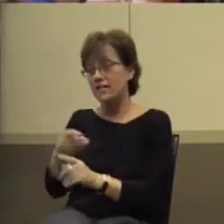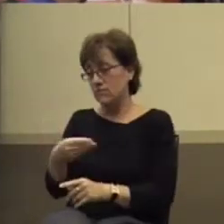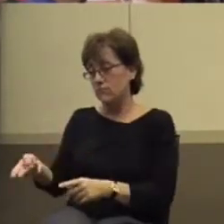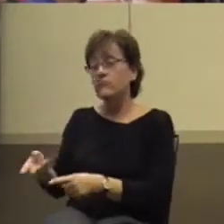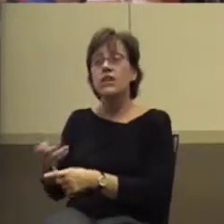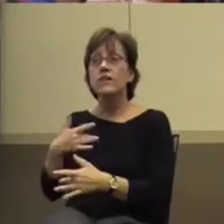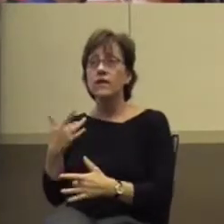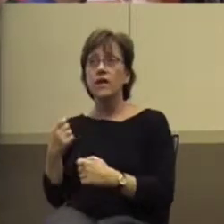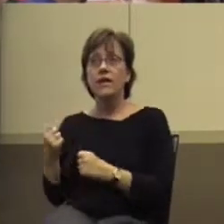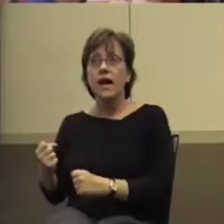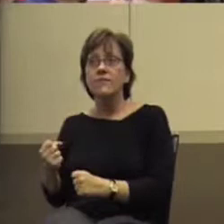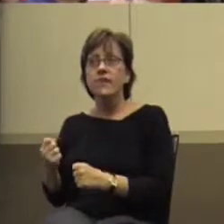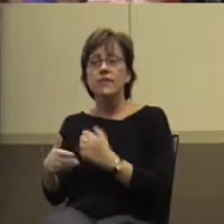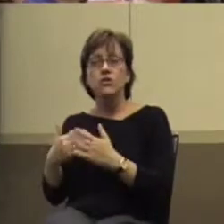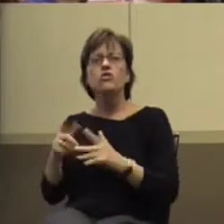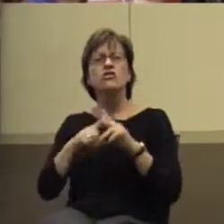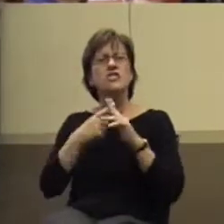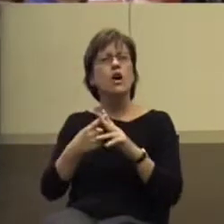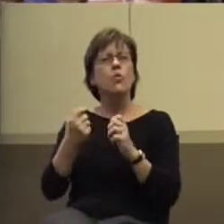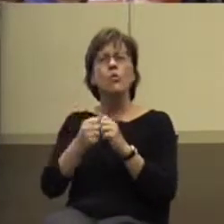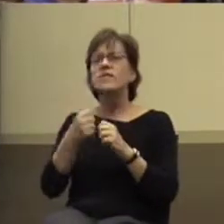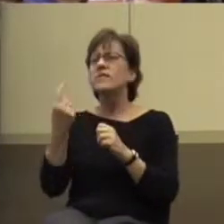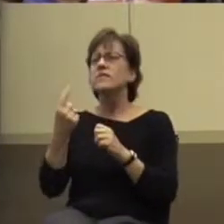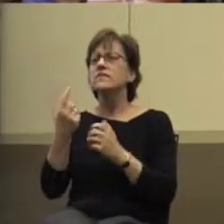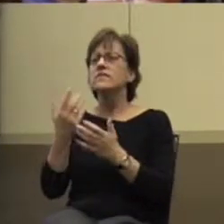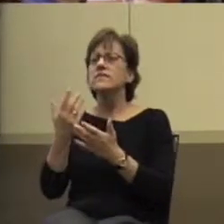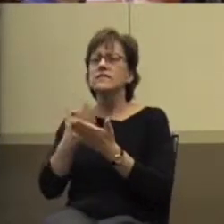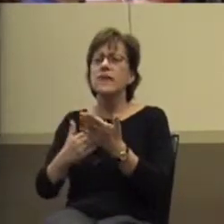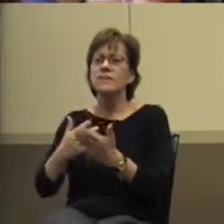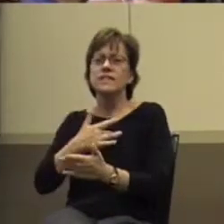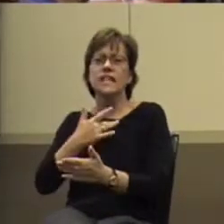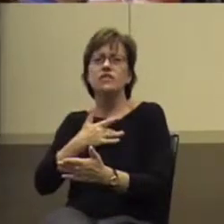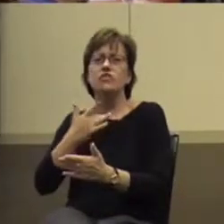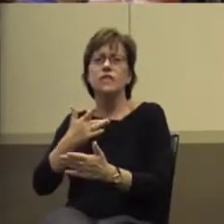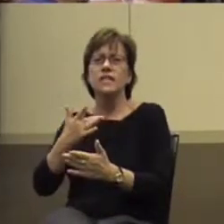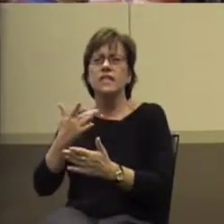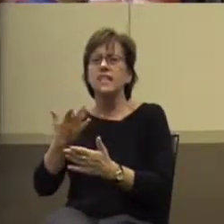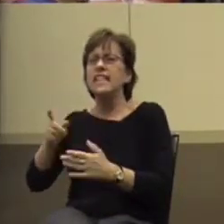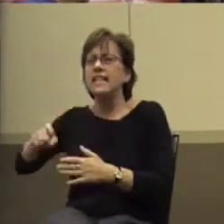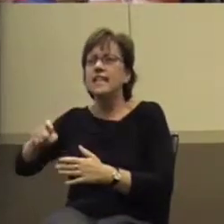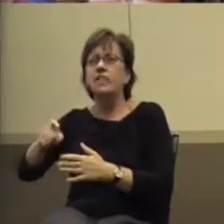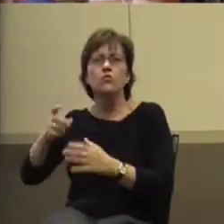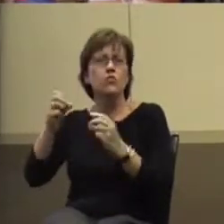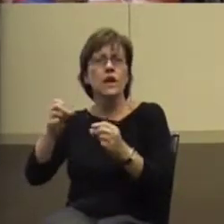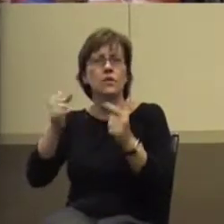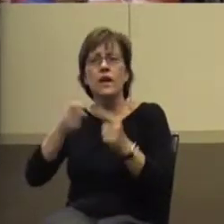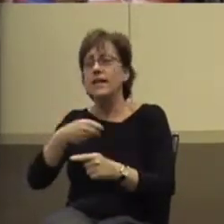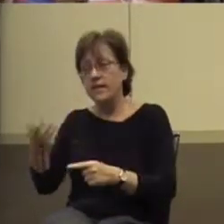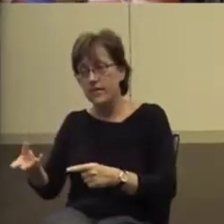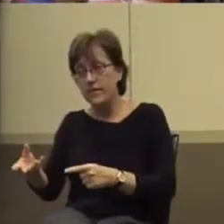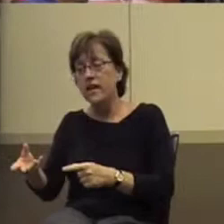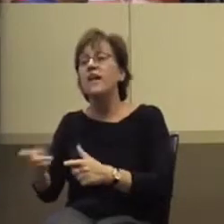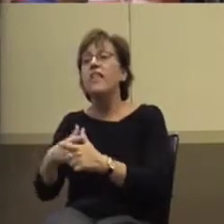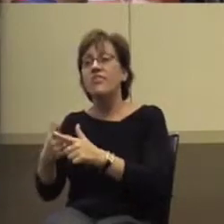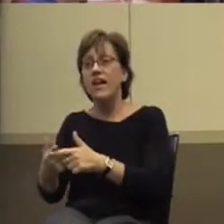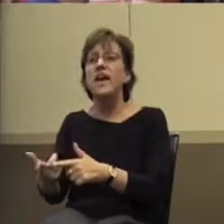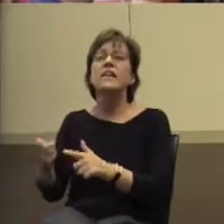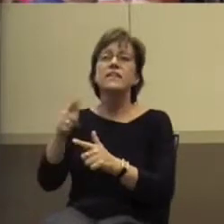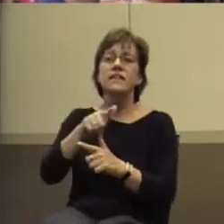could feel confident in, or starting with some sensory, feeling a sensory need right away, and then going into an